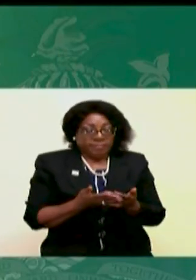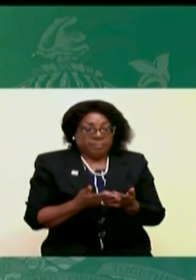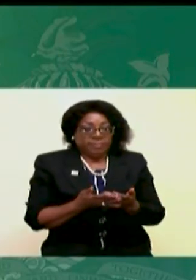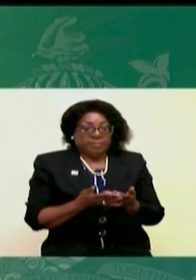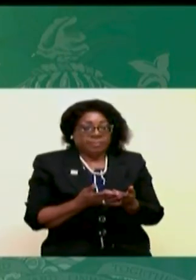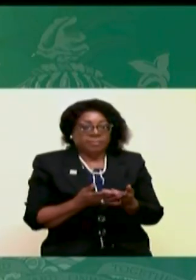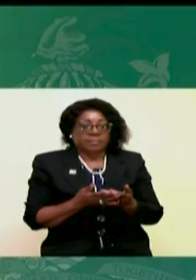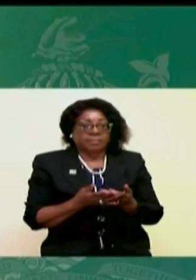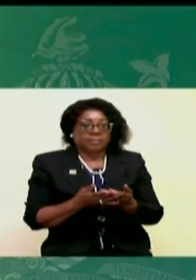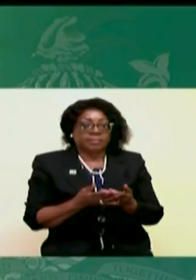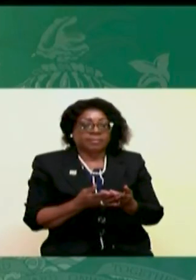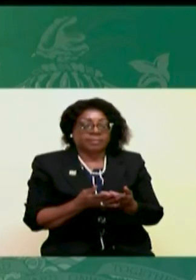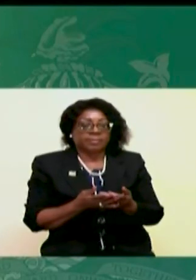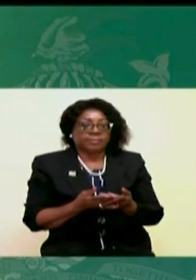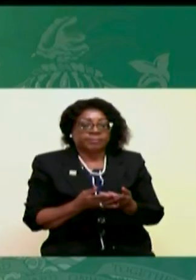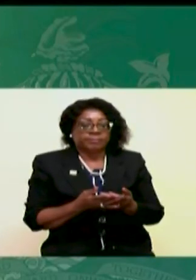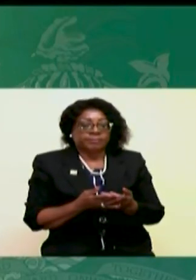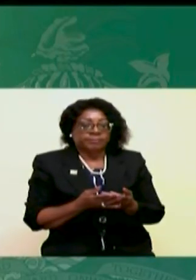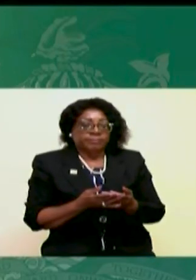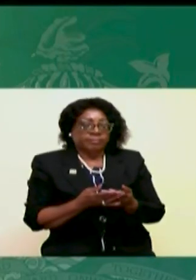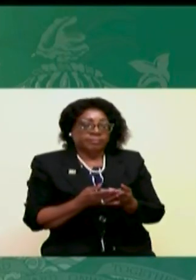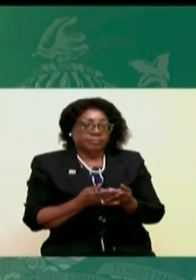That's what he said. In this place.